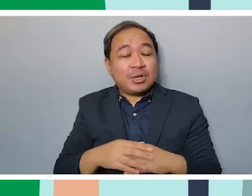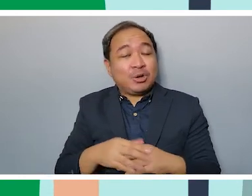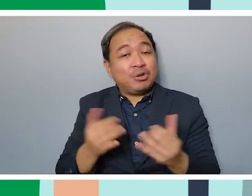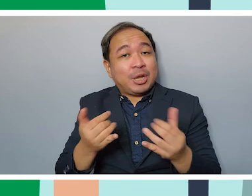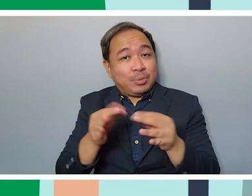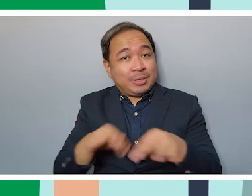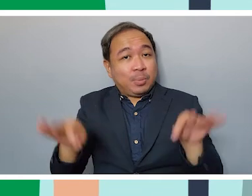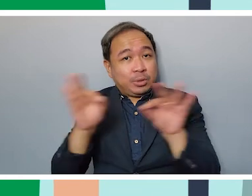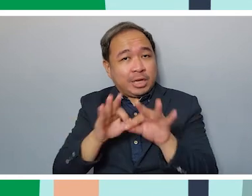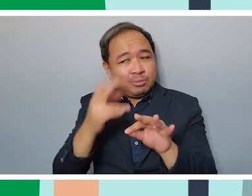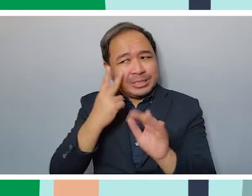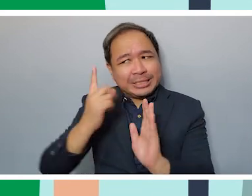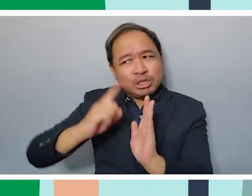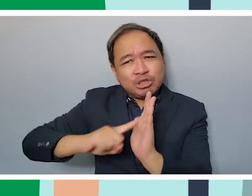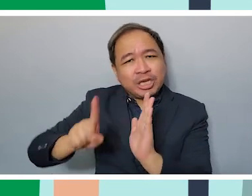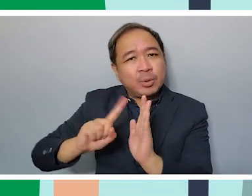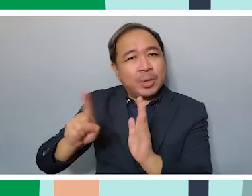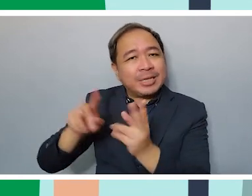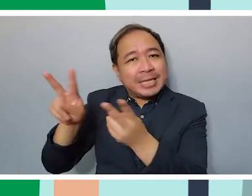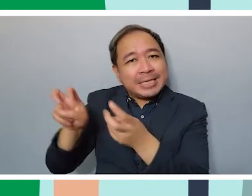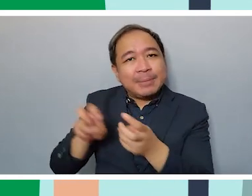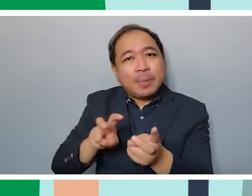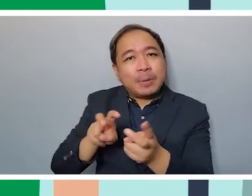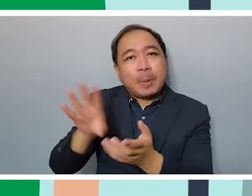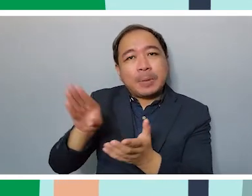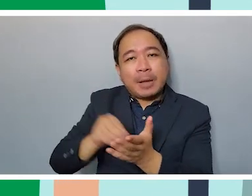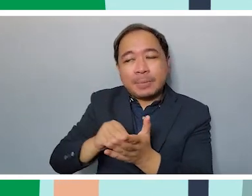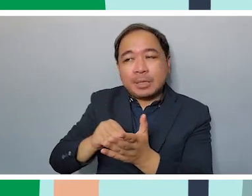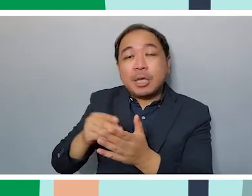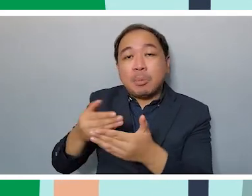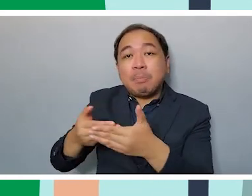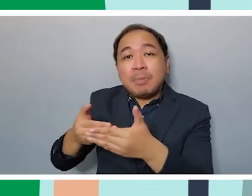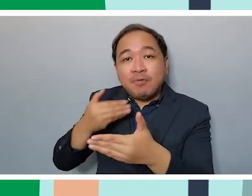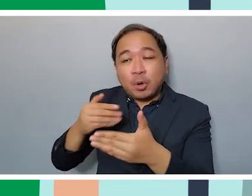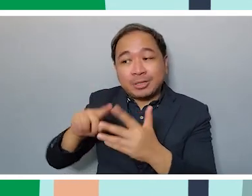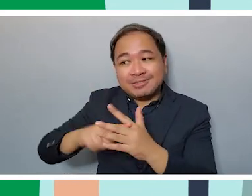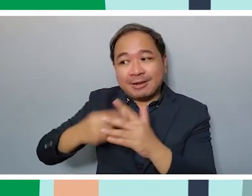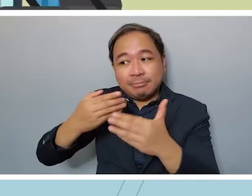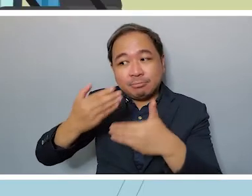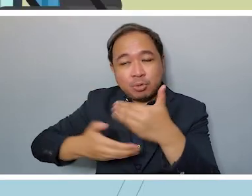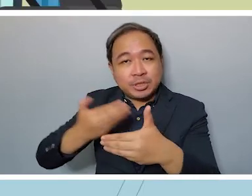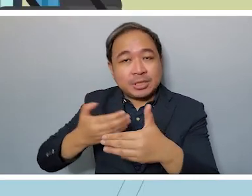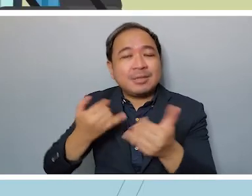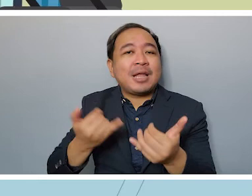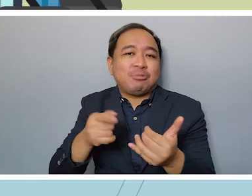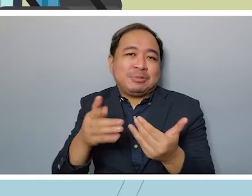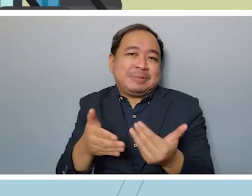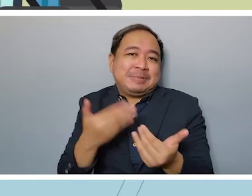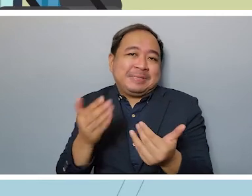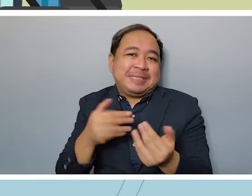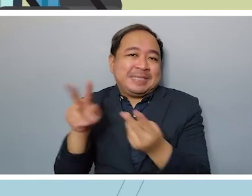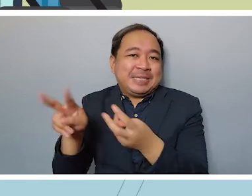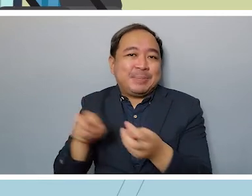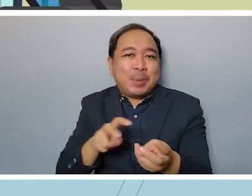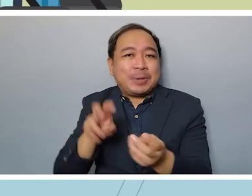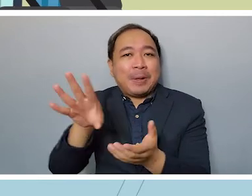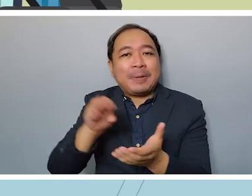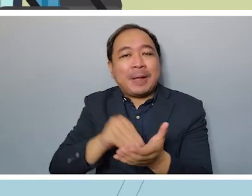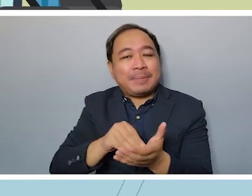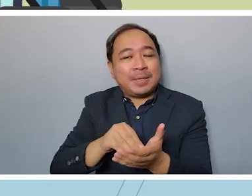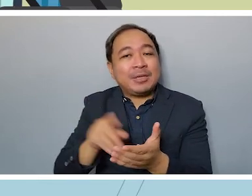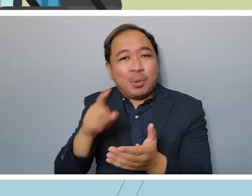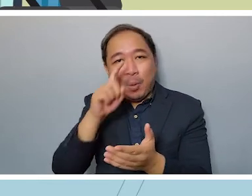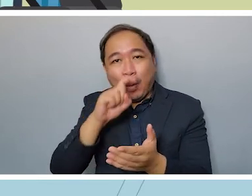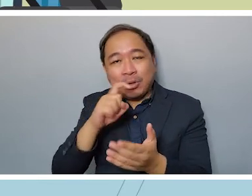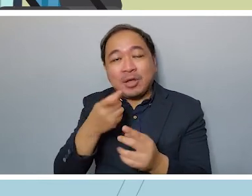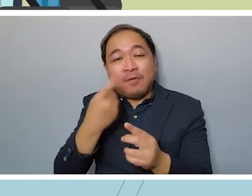this is why it's important to check what you'll import or copy first now you can easily import or copy course